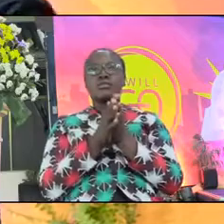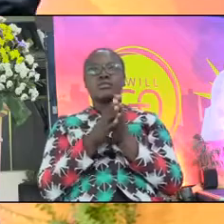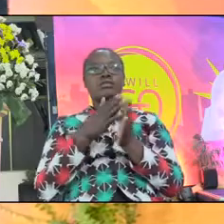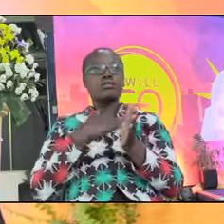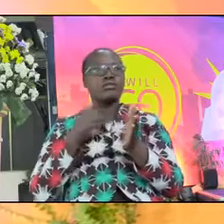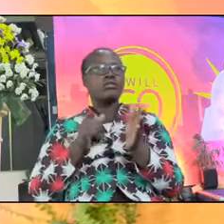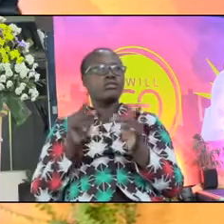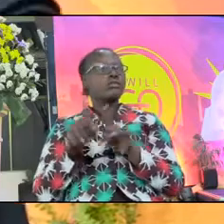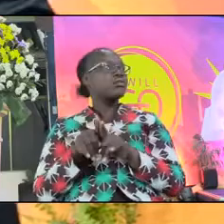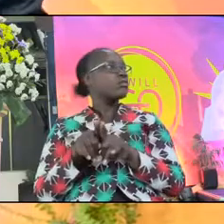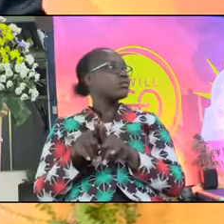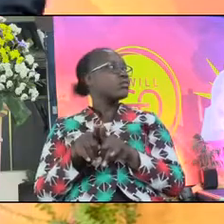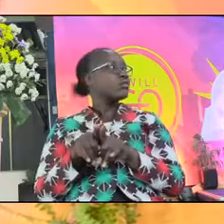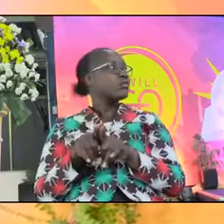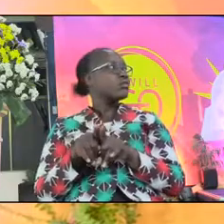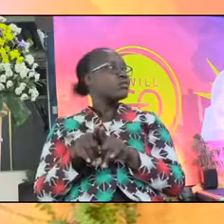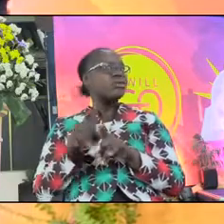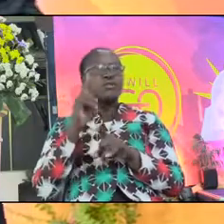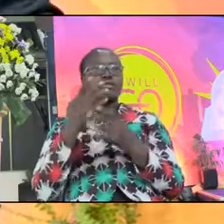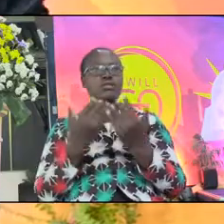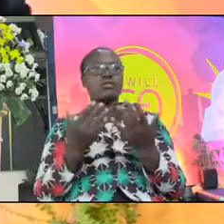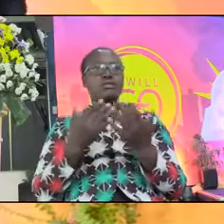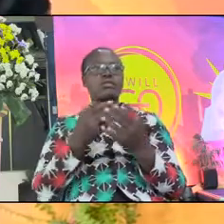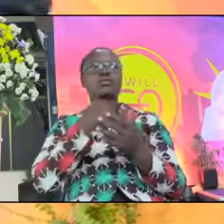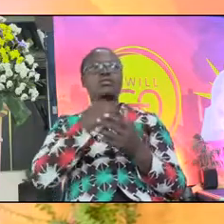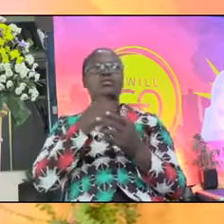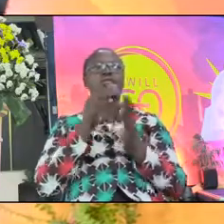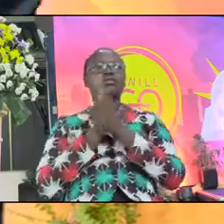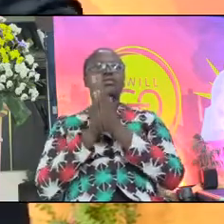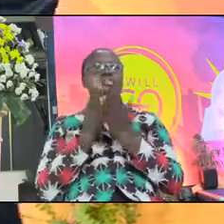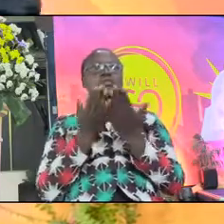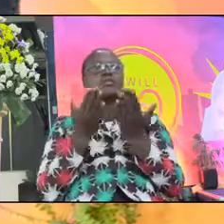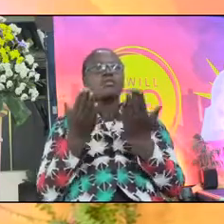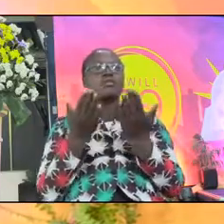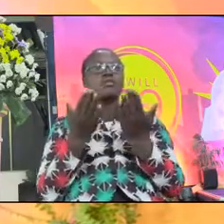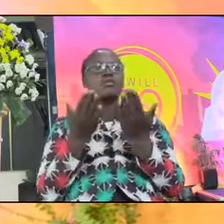my sister with the gray hair, one thing I like about that story, you know what?